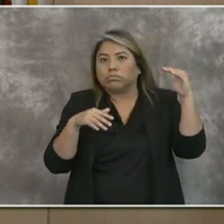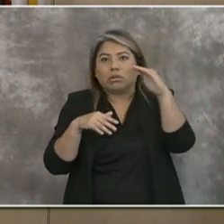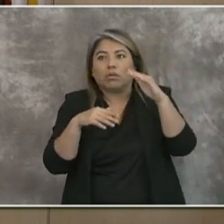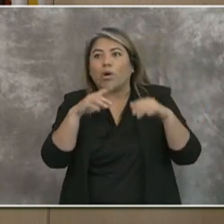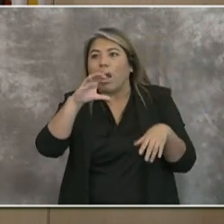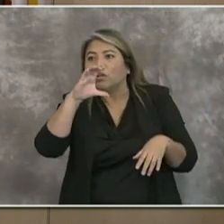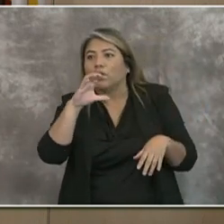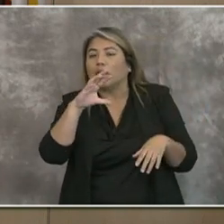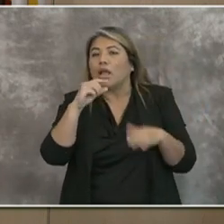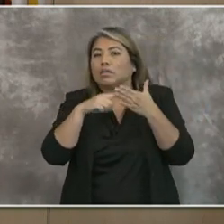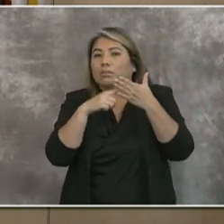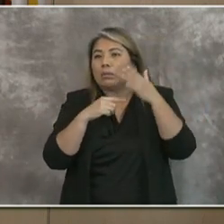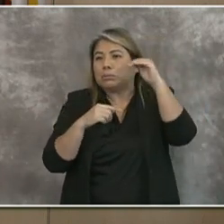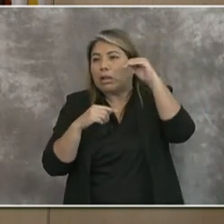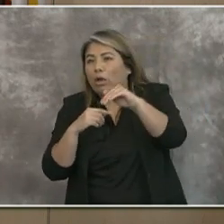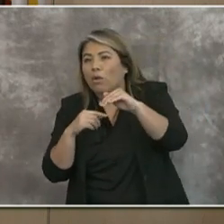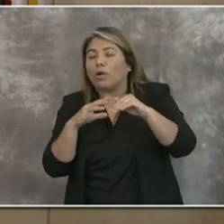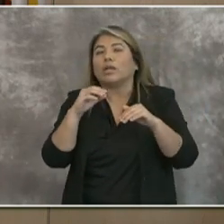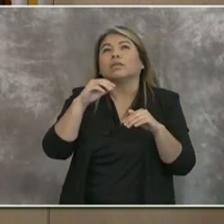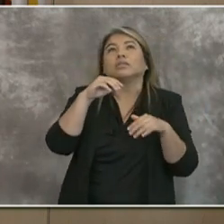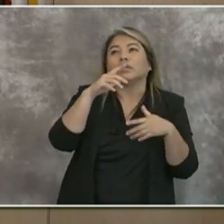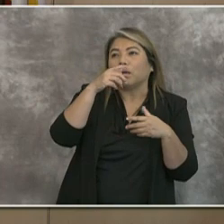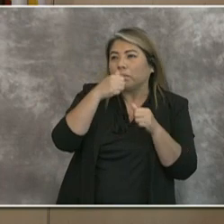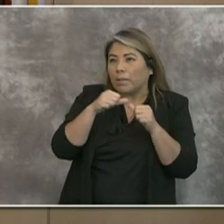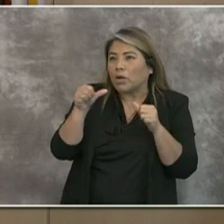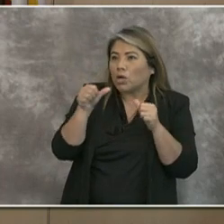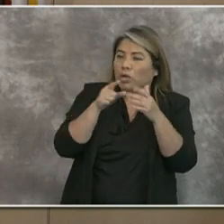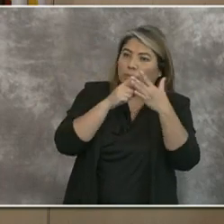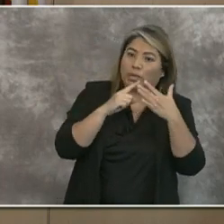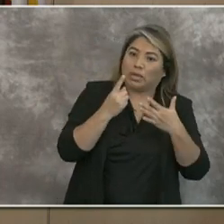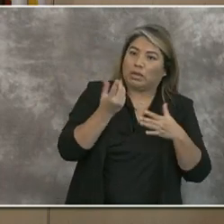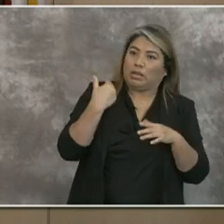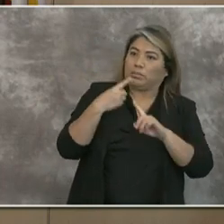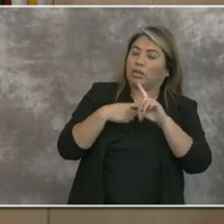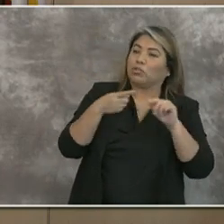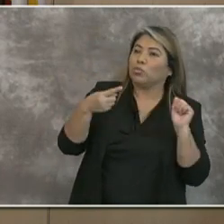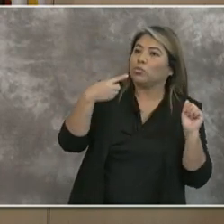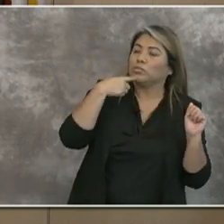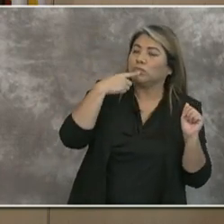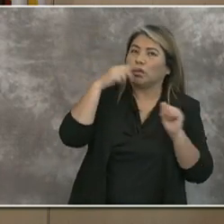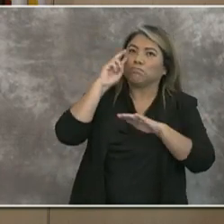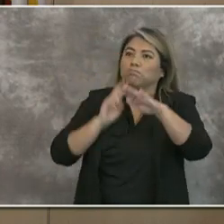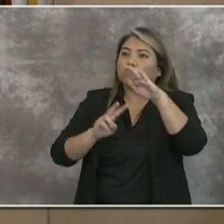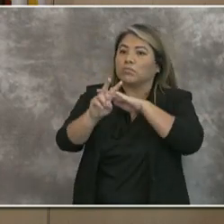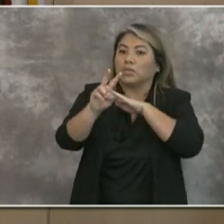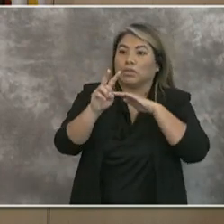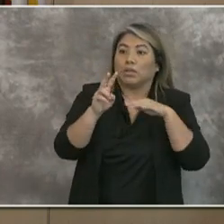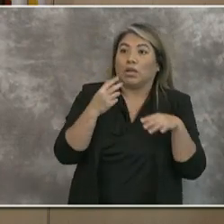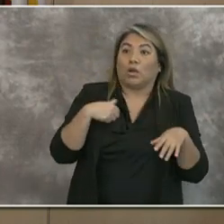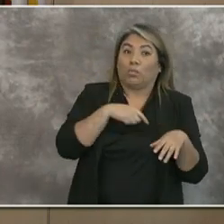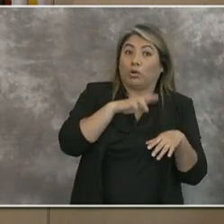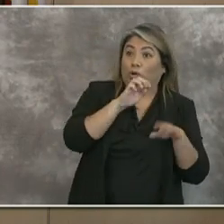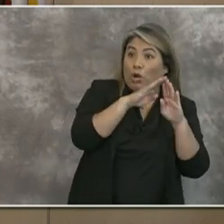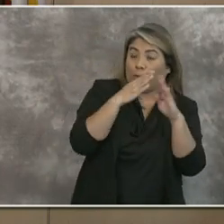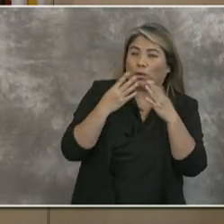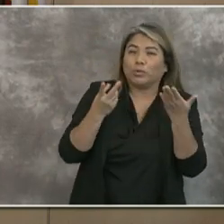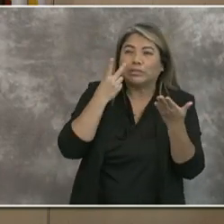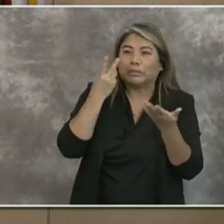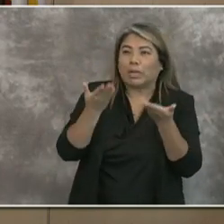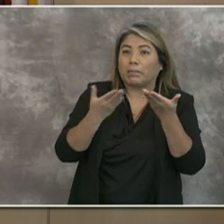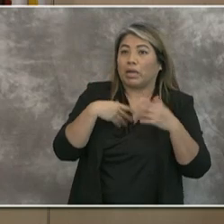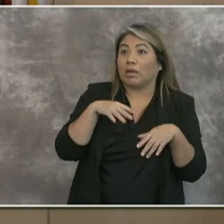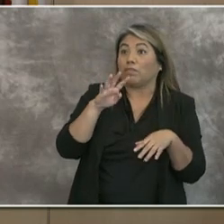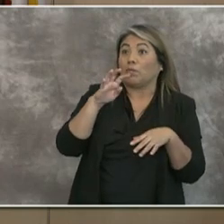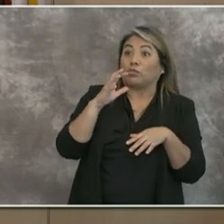and sometimes dip below 100. I remember at the beginning of last month you were predicting that we would, as we reopen things, we would see something like